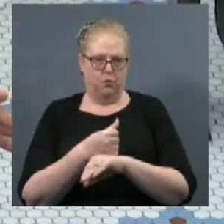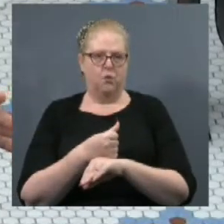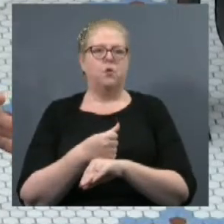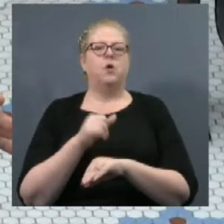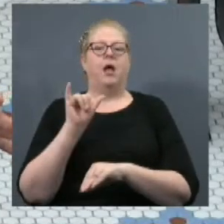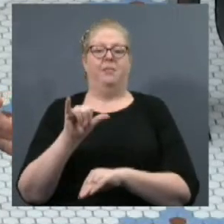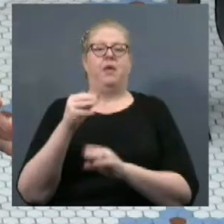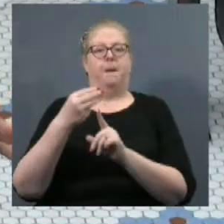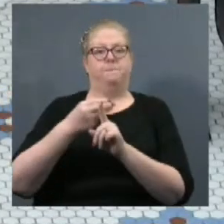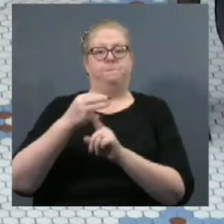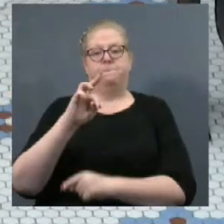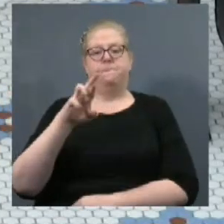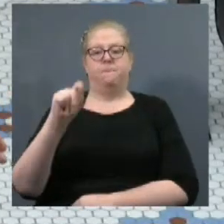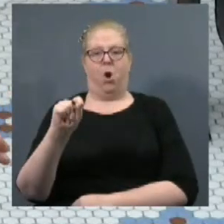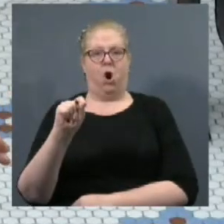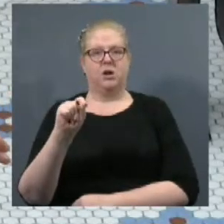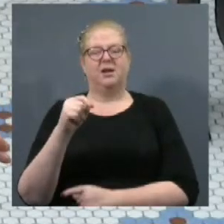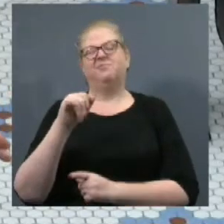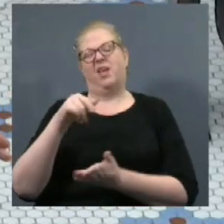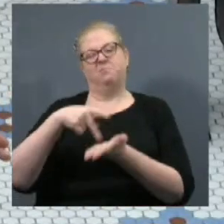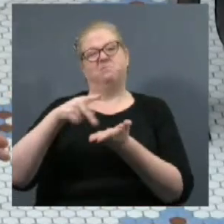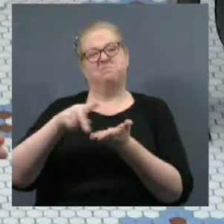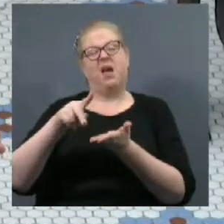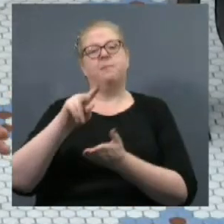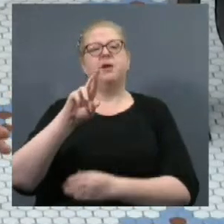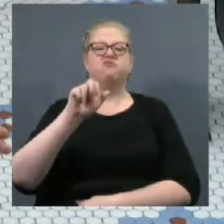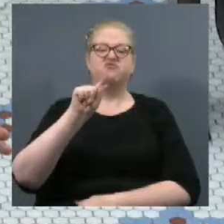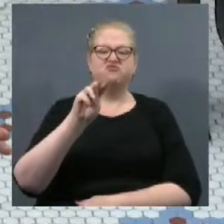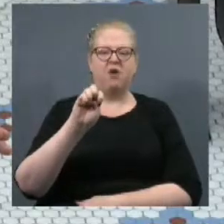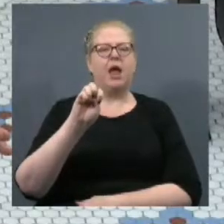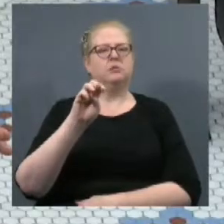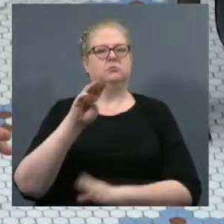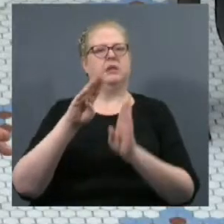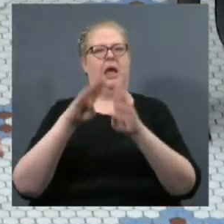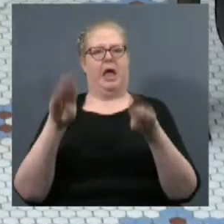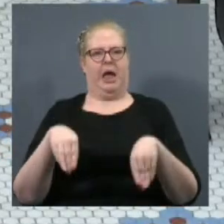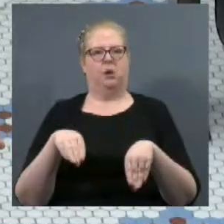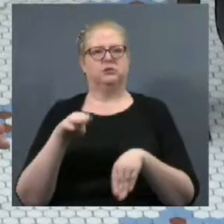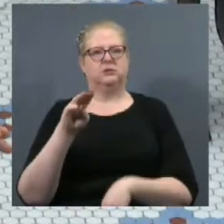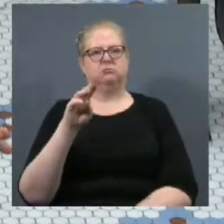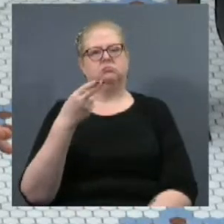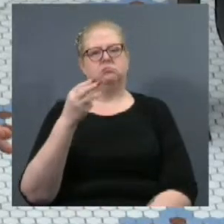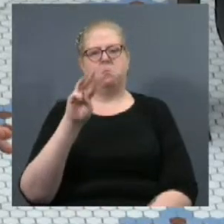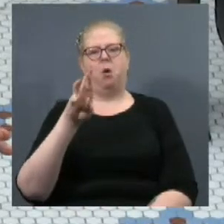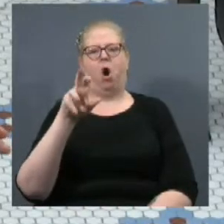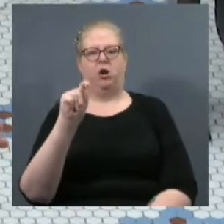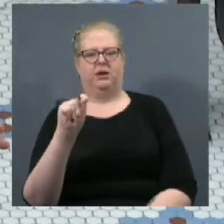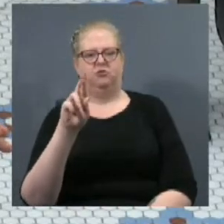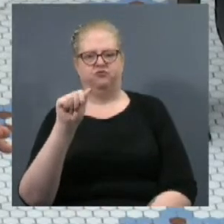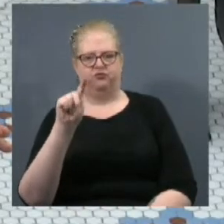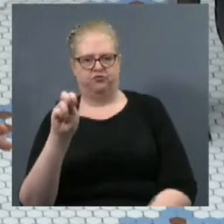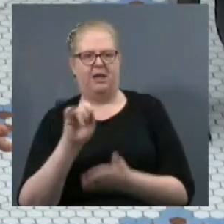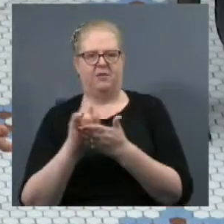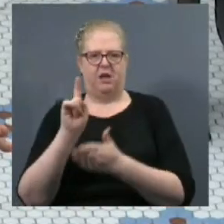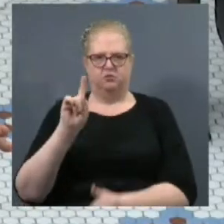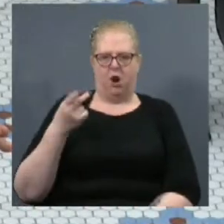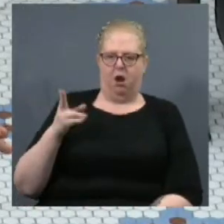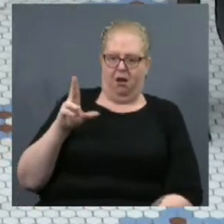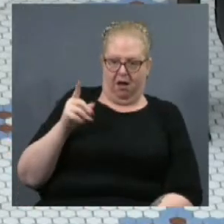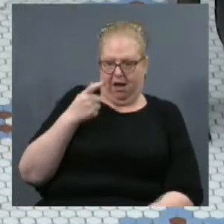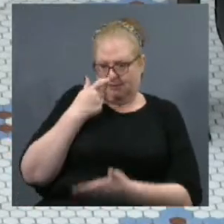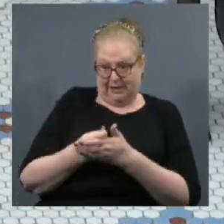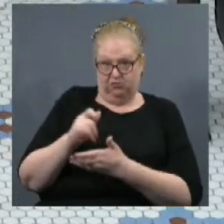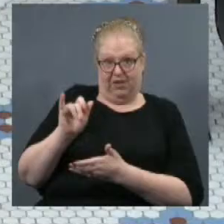can be market rate. The public housing units would still have to remain public housing because that is where HUD's interested in, and that's where the deed is tied